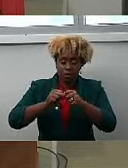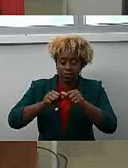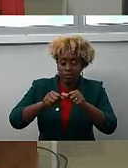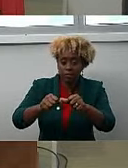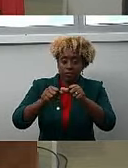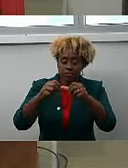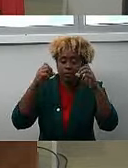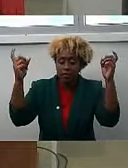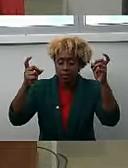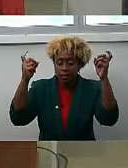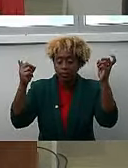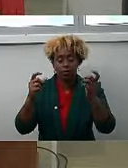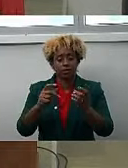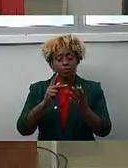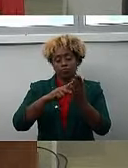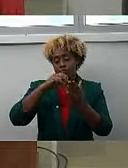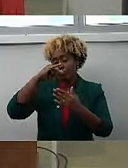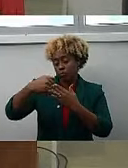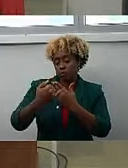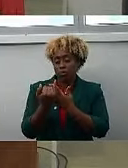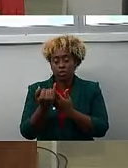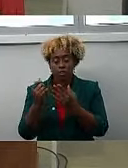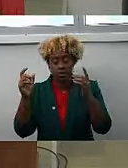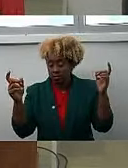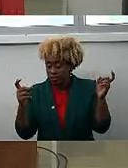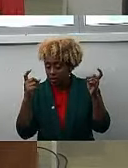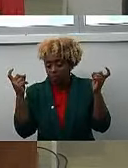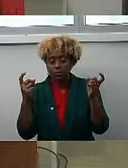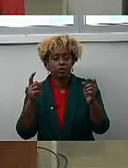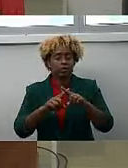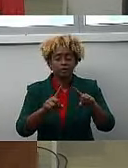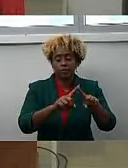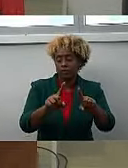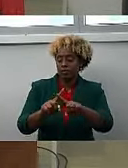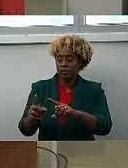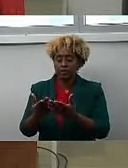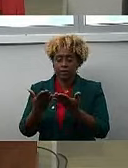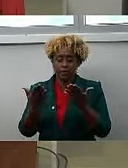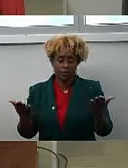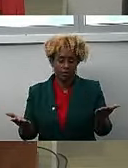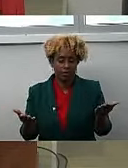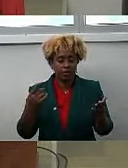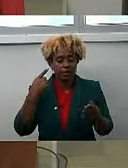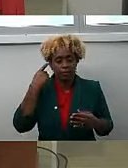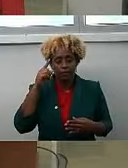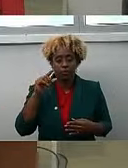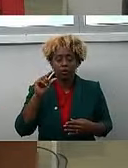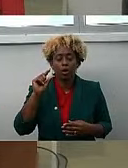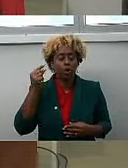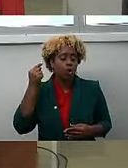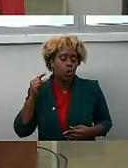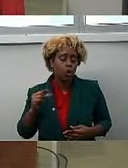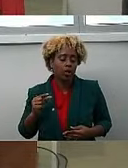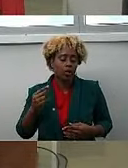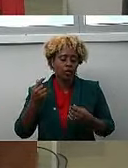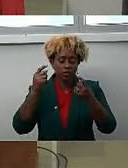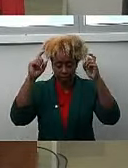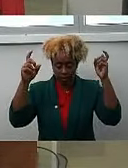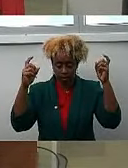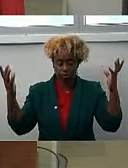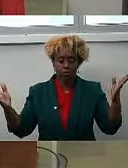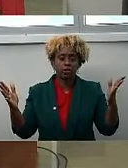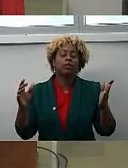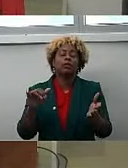projects, programmatic, and policy initiatives truly befitting of our Golden Jubilee, and which will